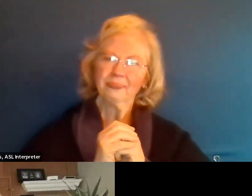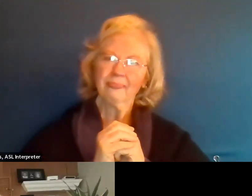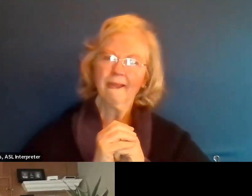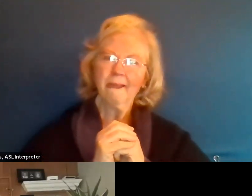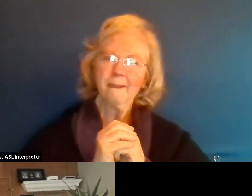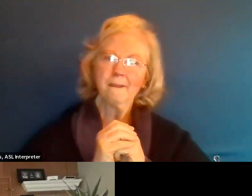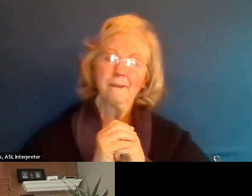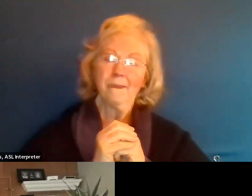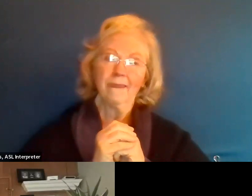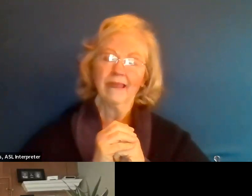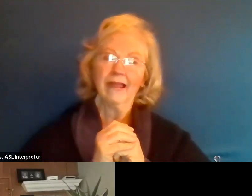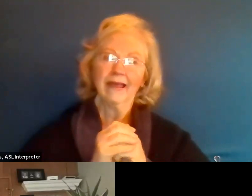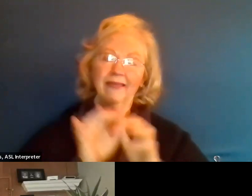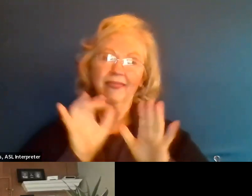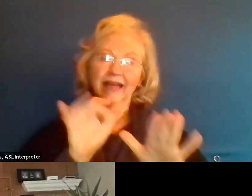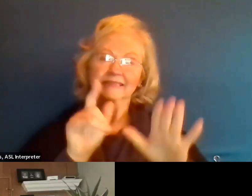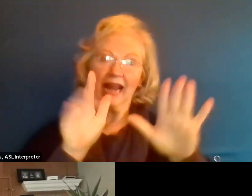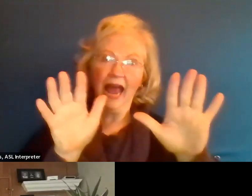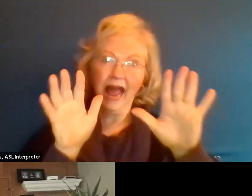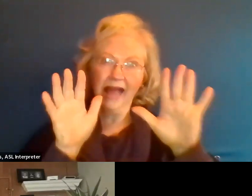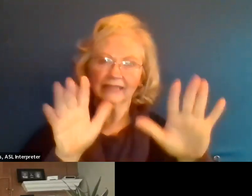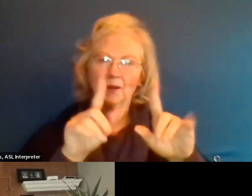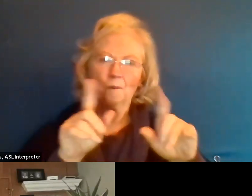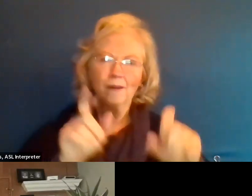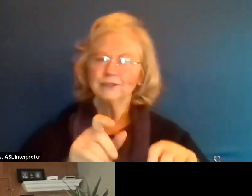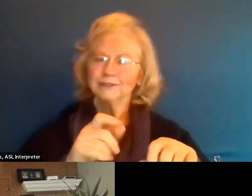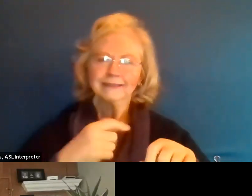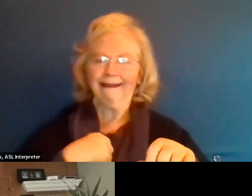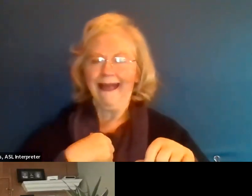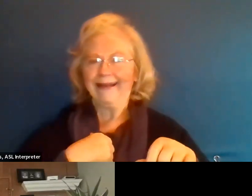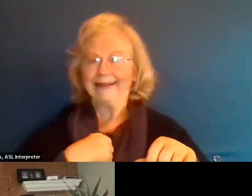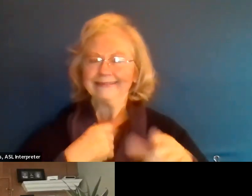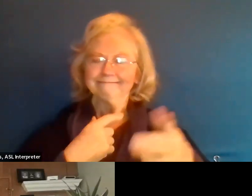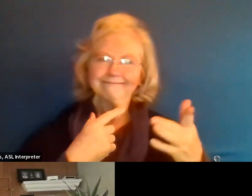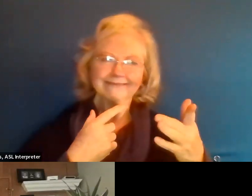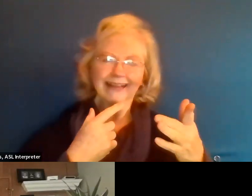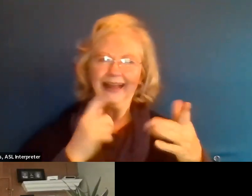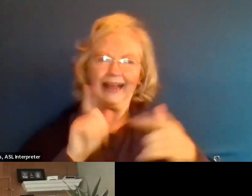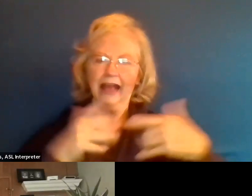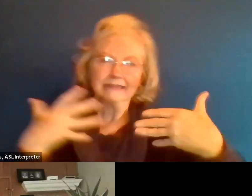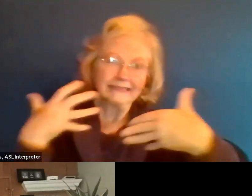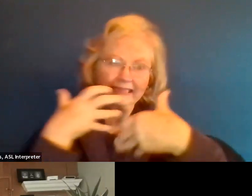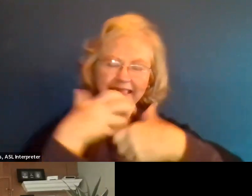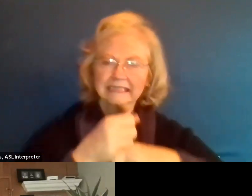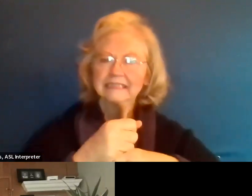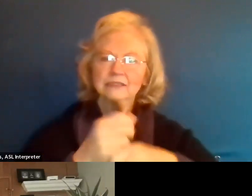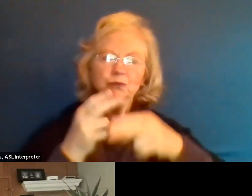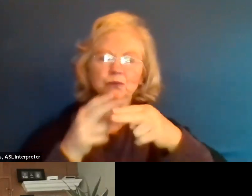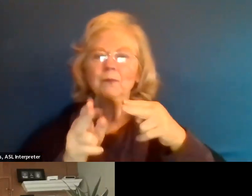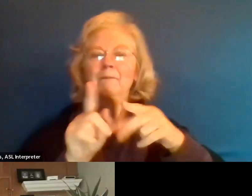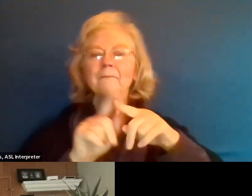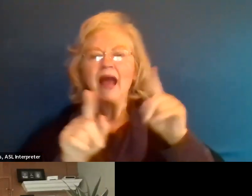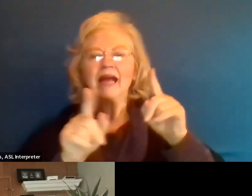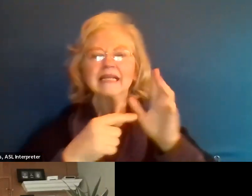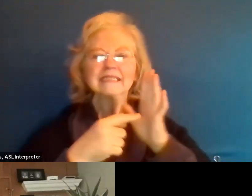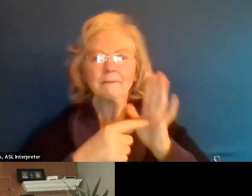I mean, that's a really excellent question. I won't do justice in 2 minutes, but certainly symptoms